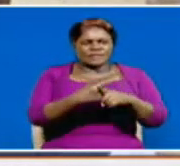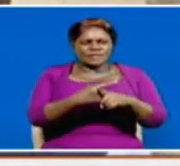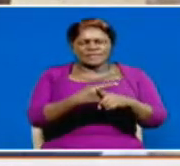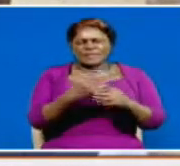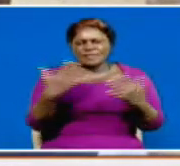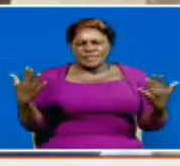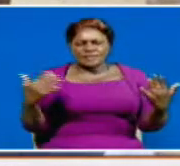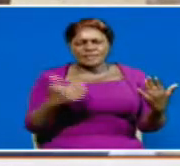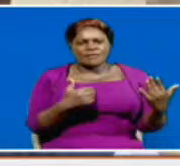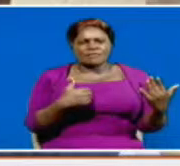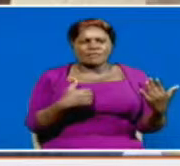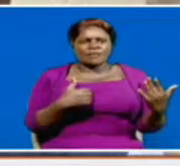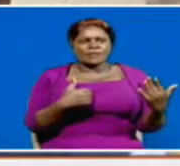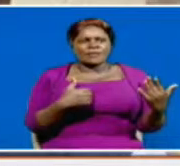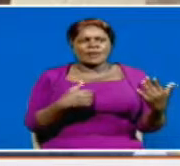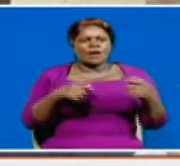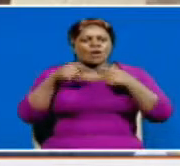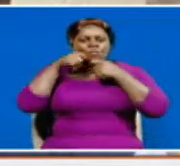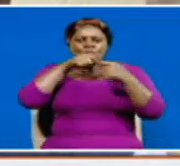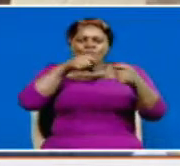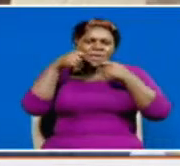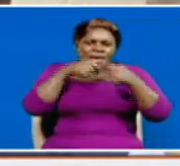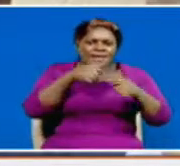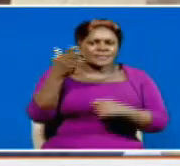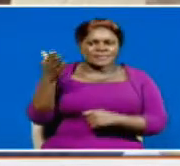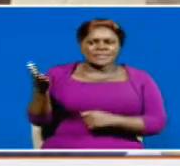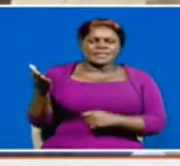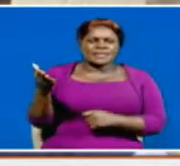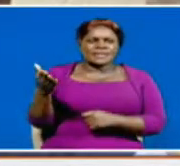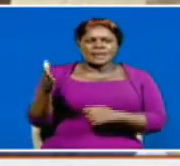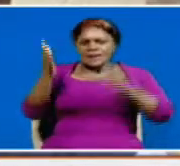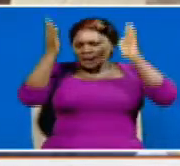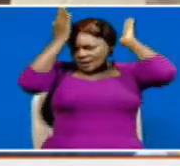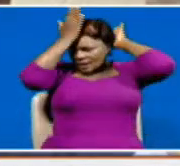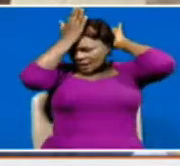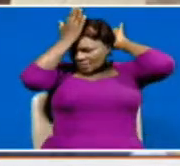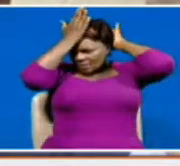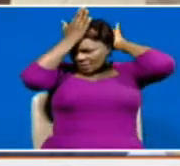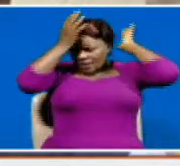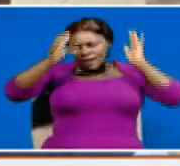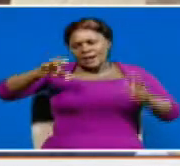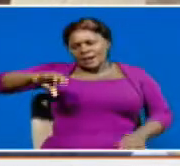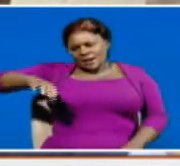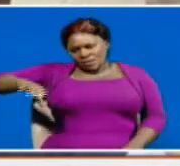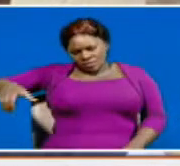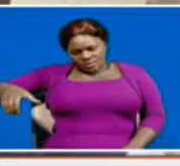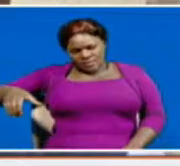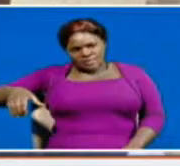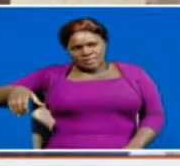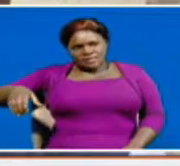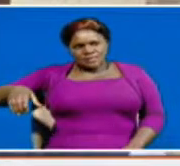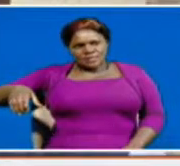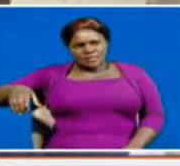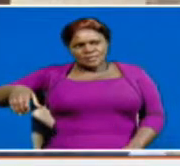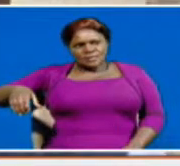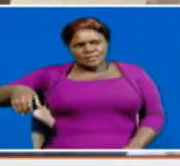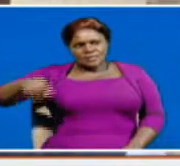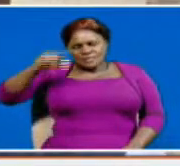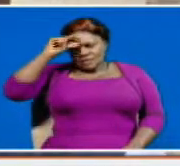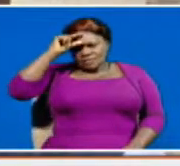etc. Mumias Sugar, it's in Kakamega County. Of course, Kwasi